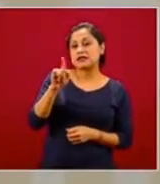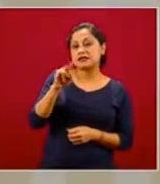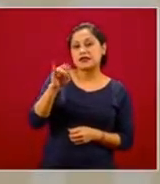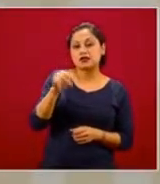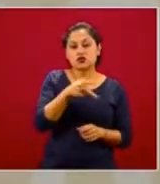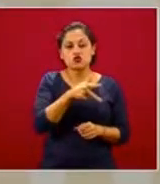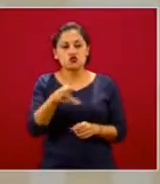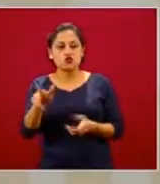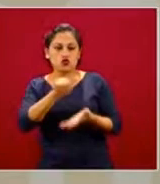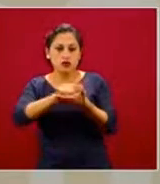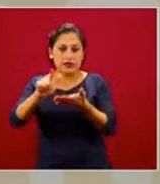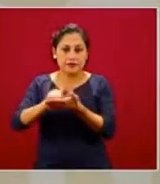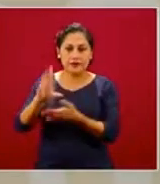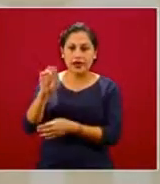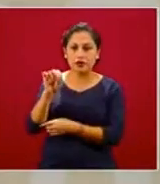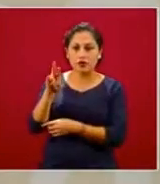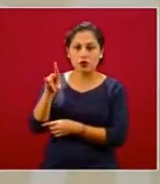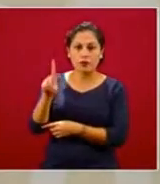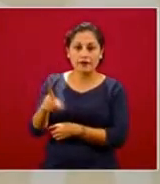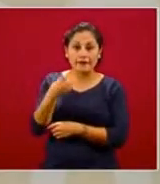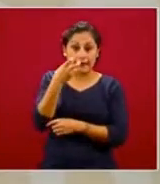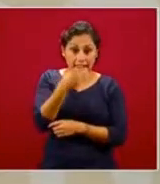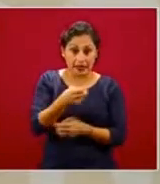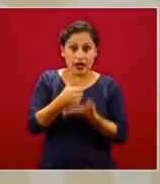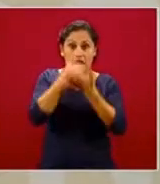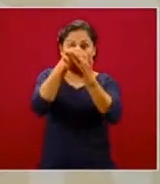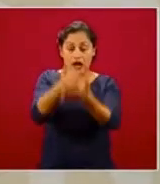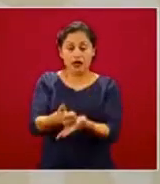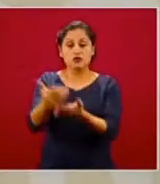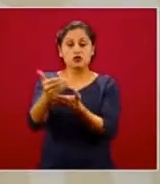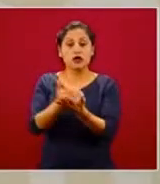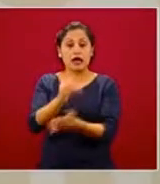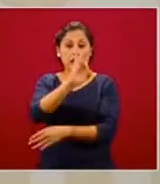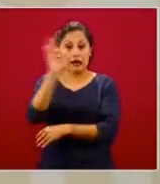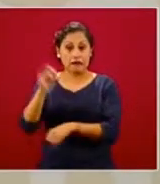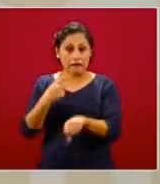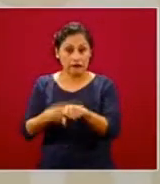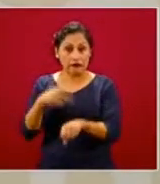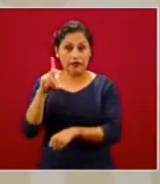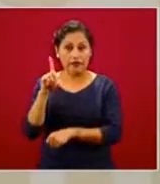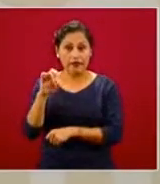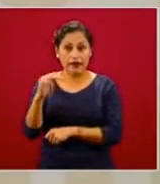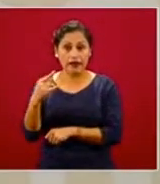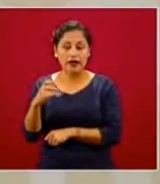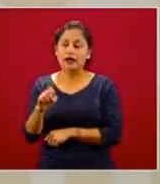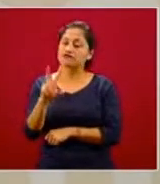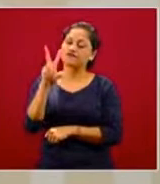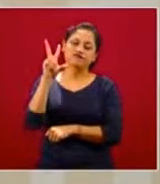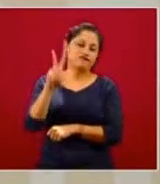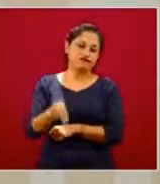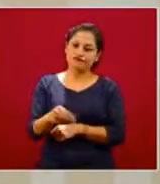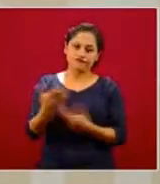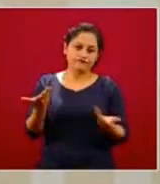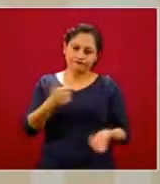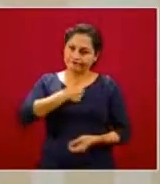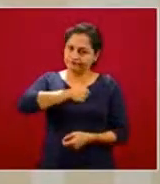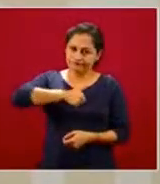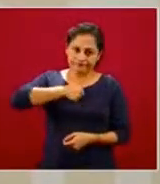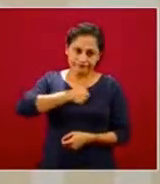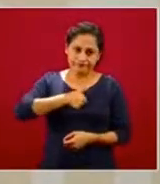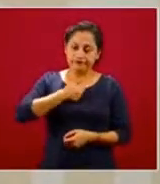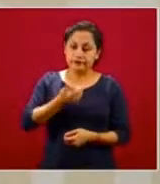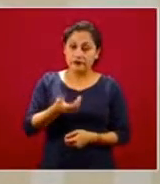COVID no tiene un impacto significativo para la prevención de dengue. COVID sanitation or sanitization